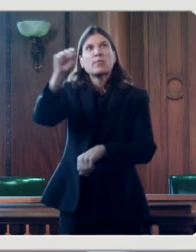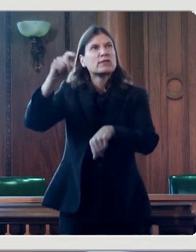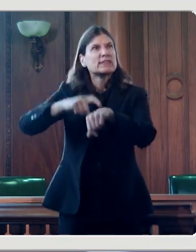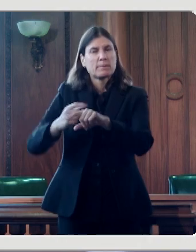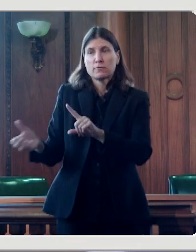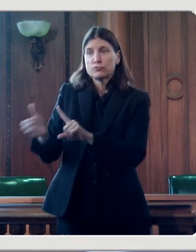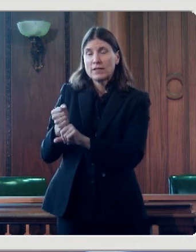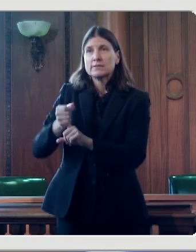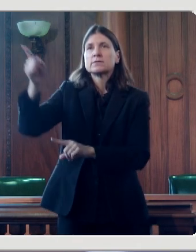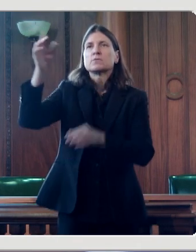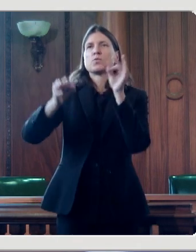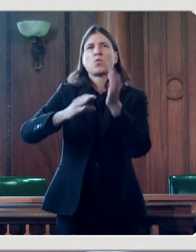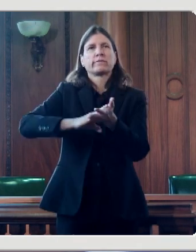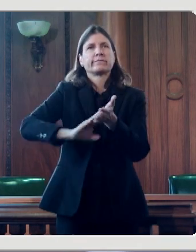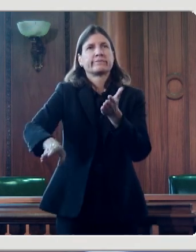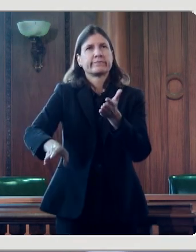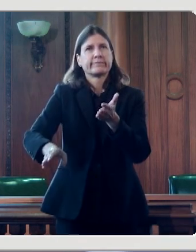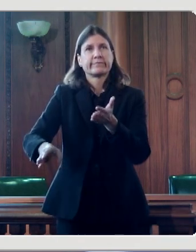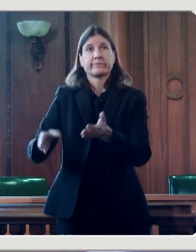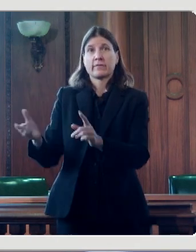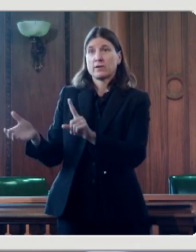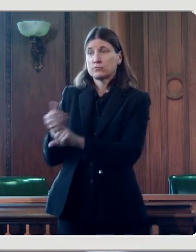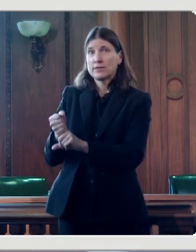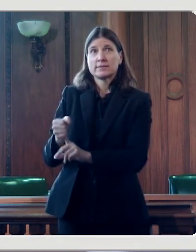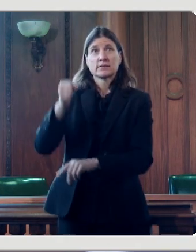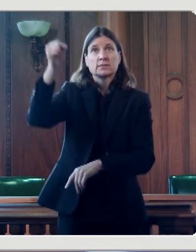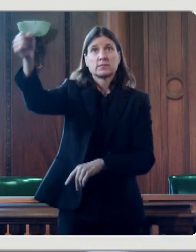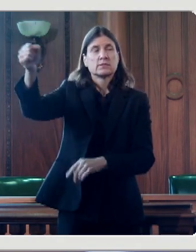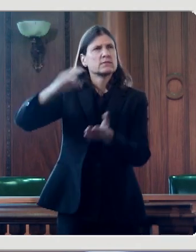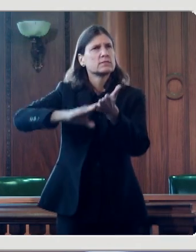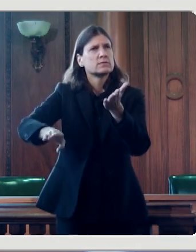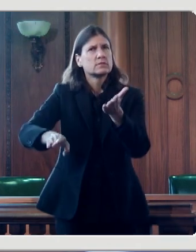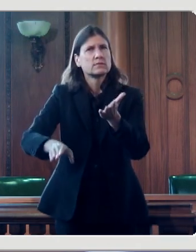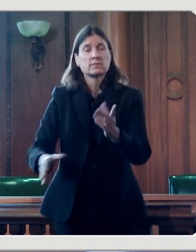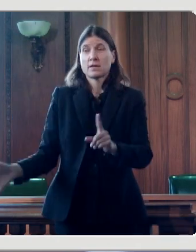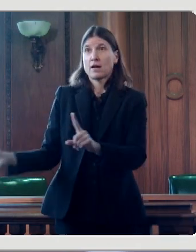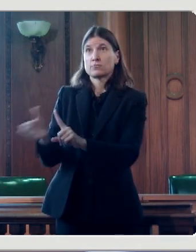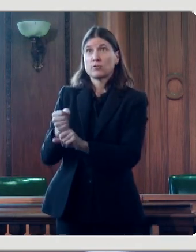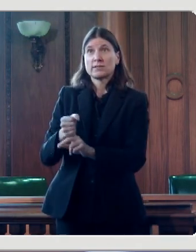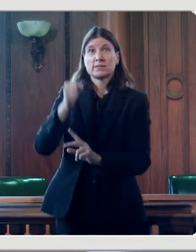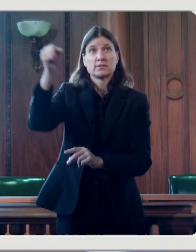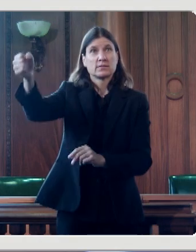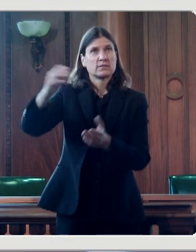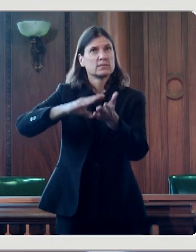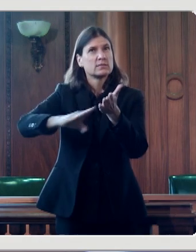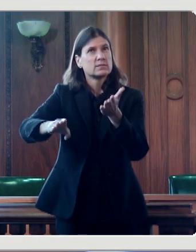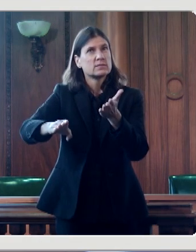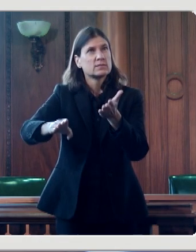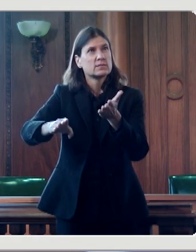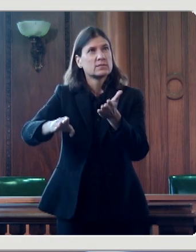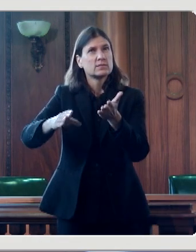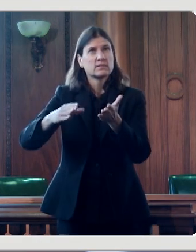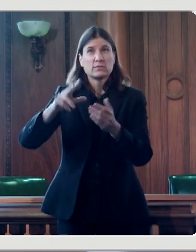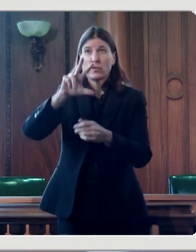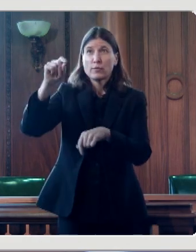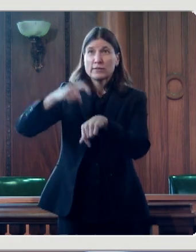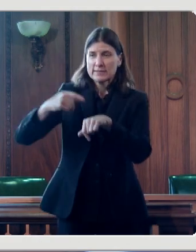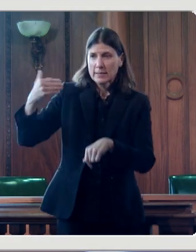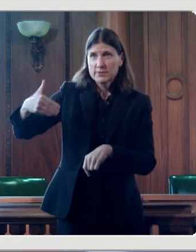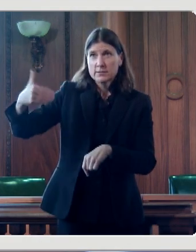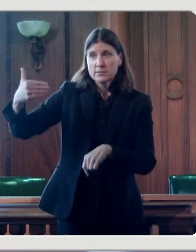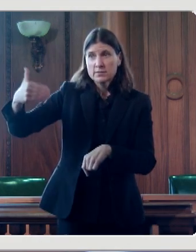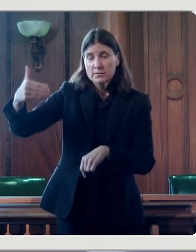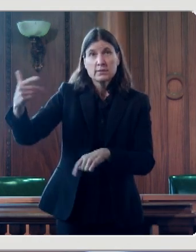firearm charges, and this guy's out partying, shooting at state troopers, shooting at our